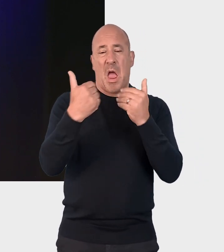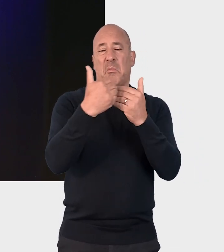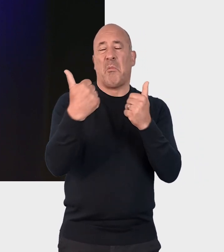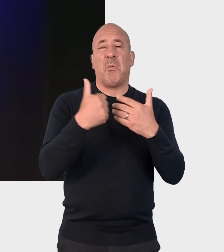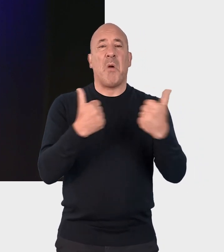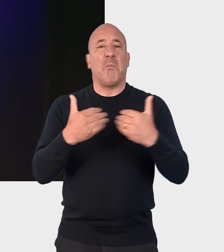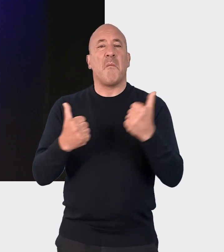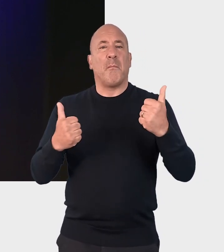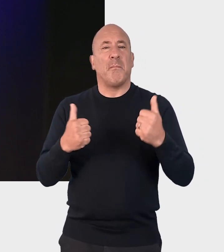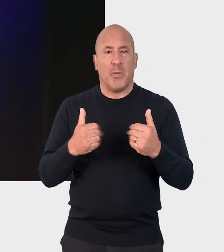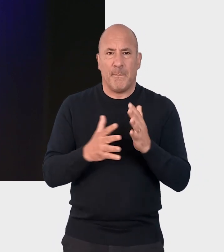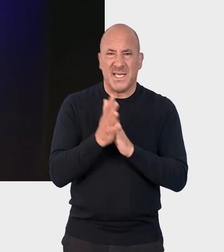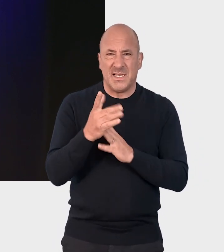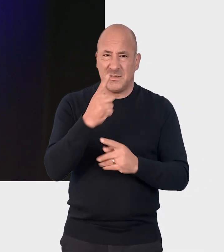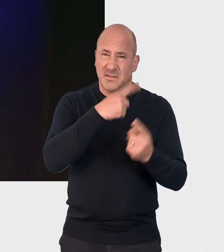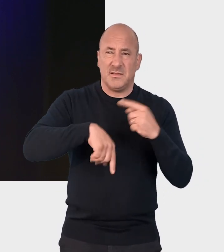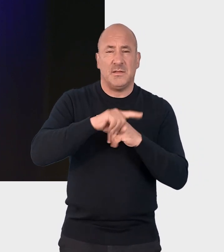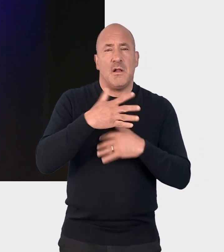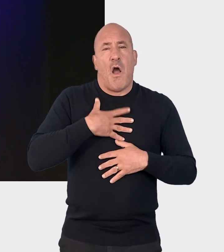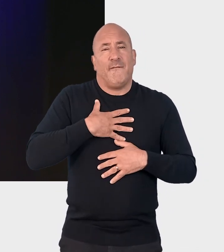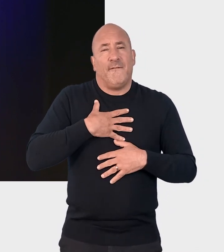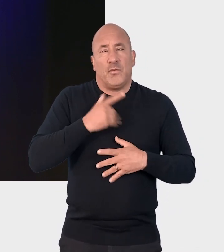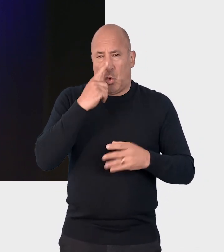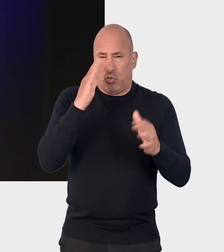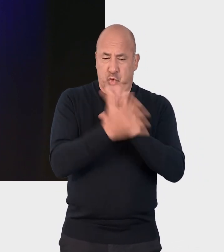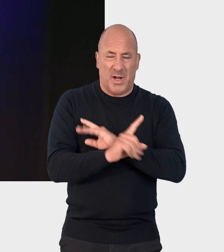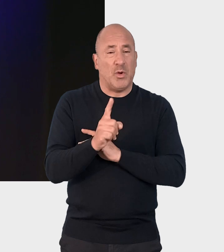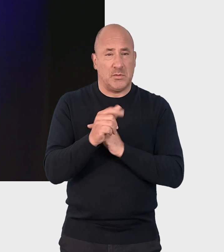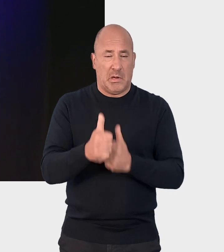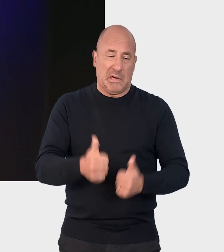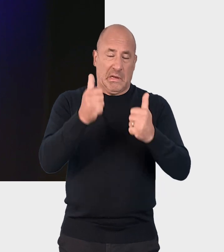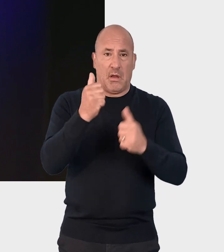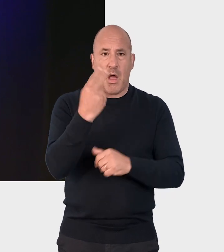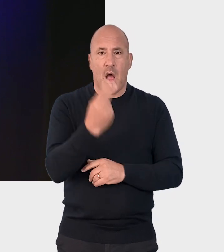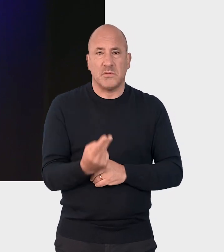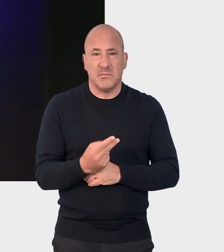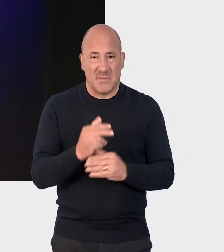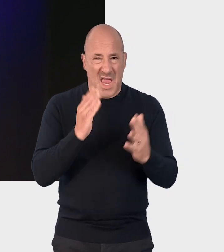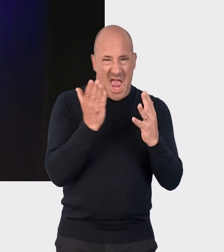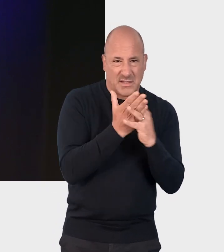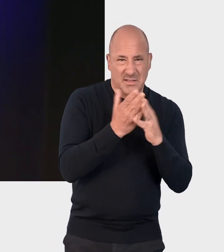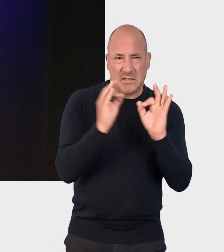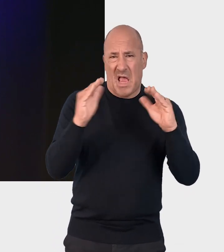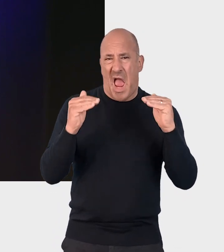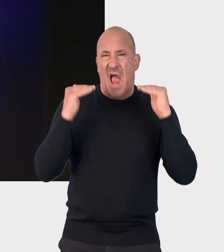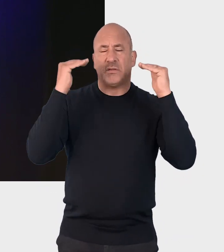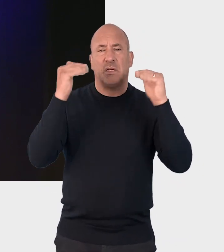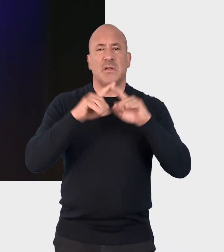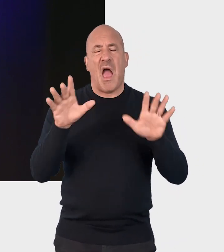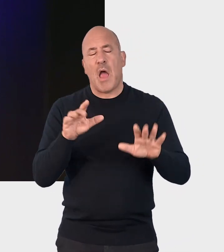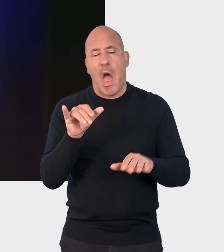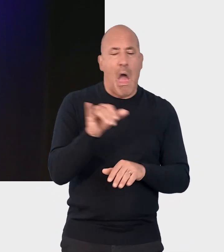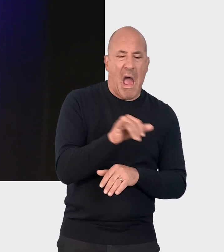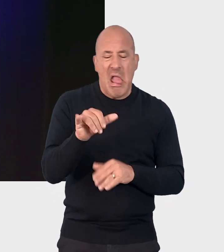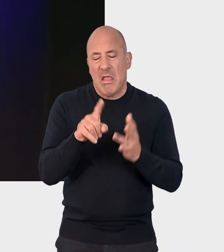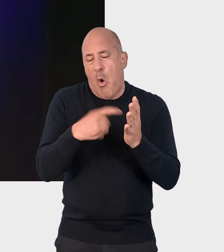it's exclusive, and it risks killing the very thing its proponents love, which is great art. Access and